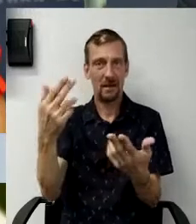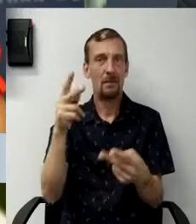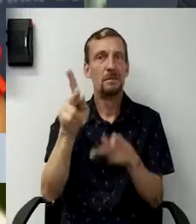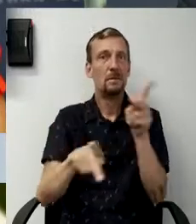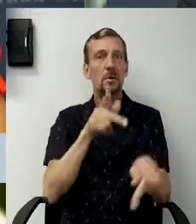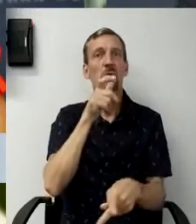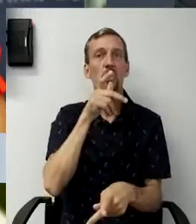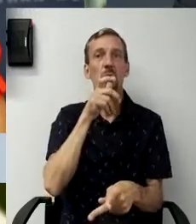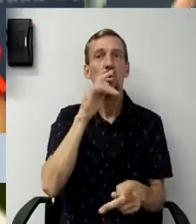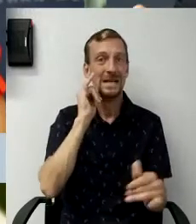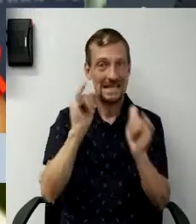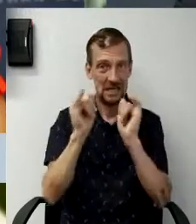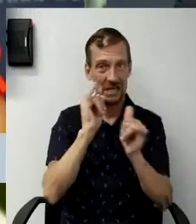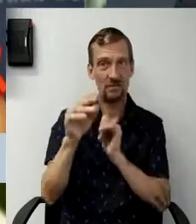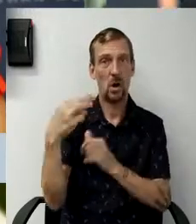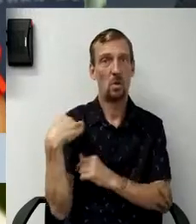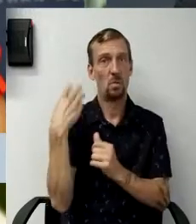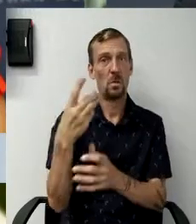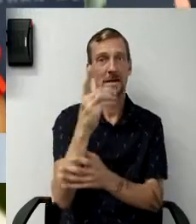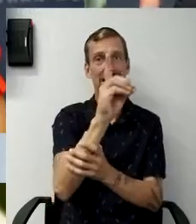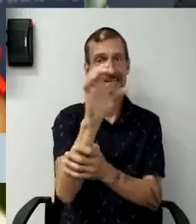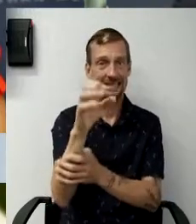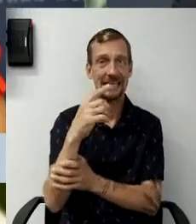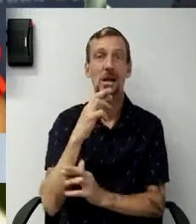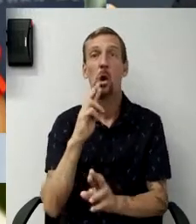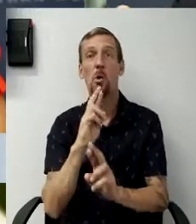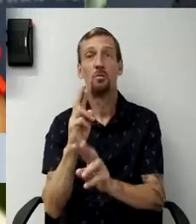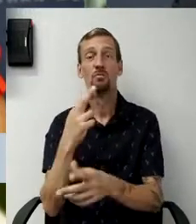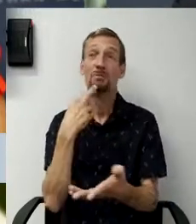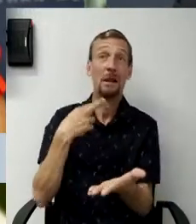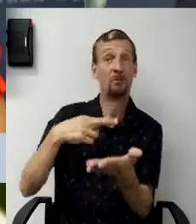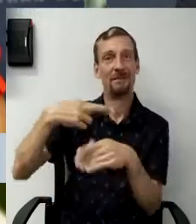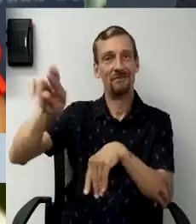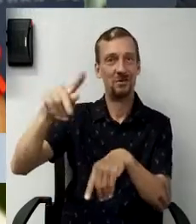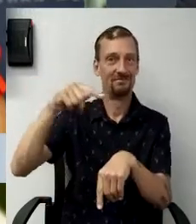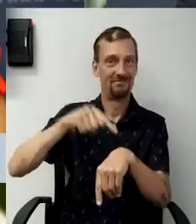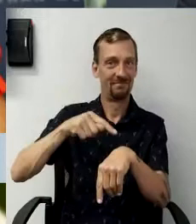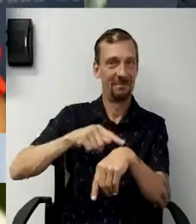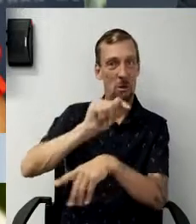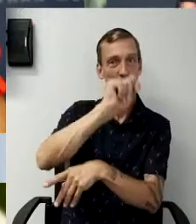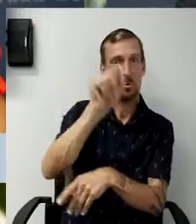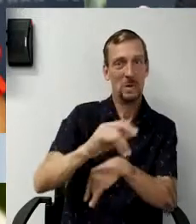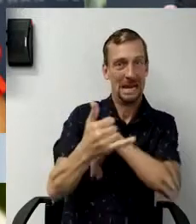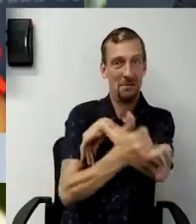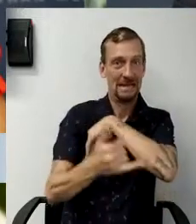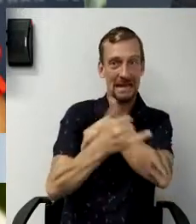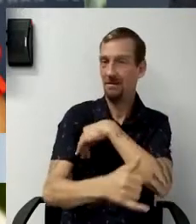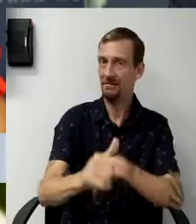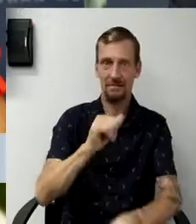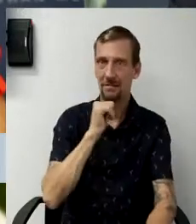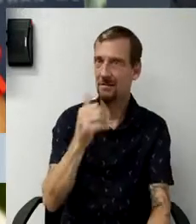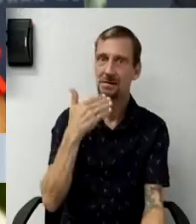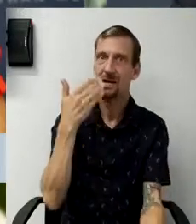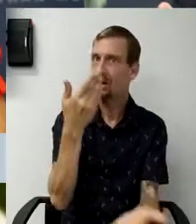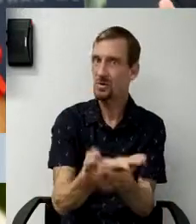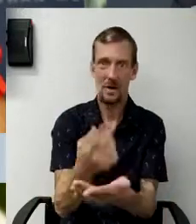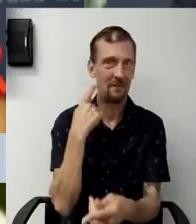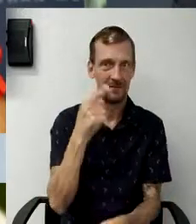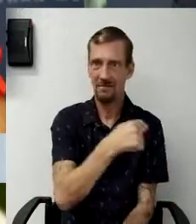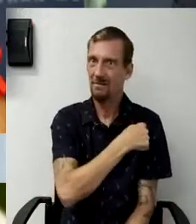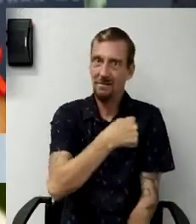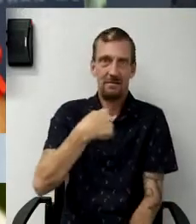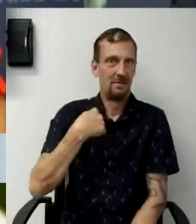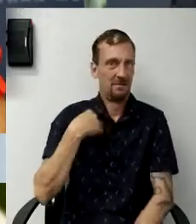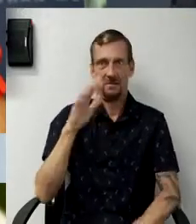Washington, D.C. are referring to Tulare County and the Central Valley. So certainly not the notoriety that we would want on a